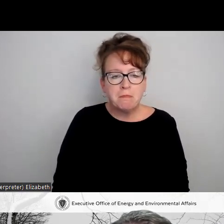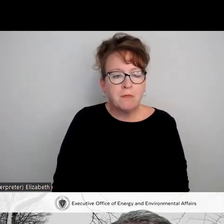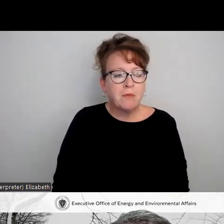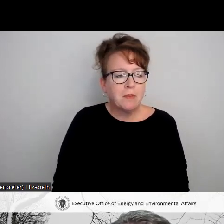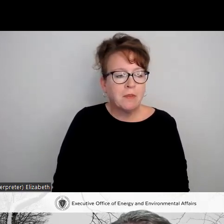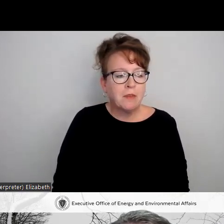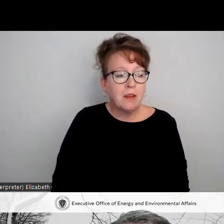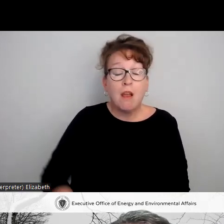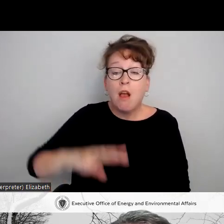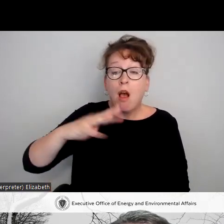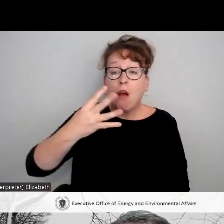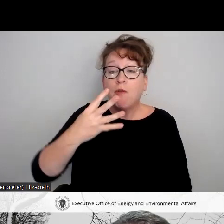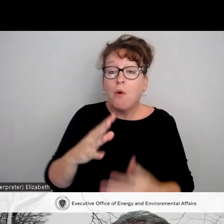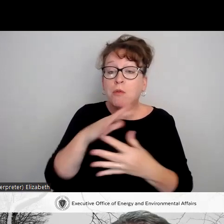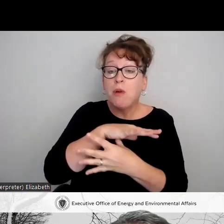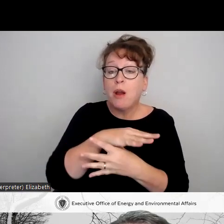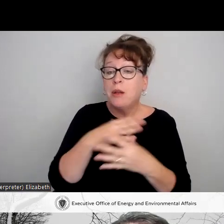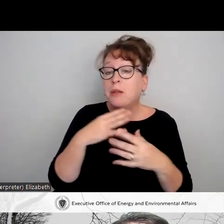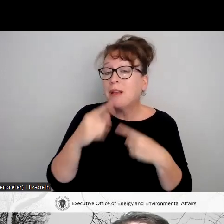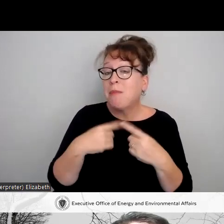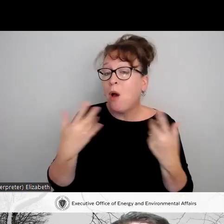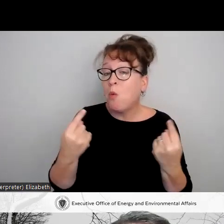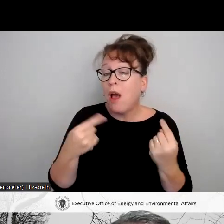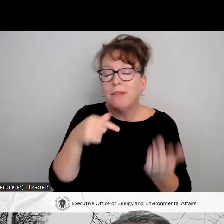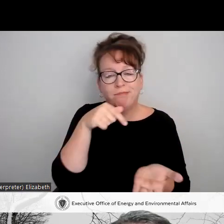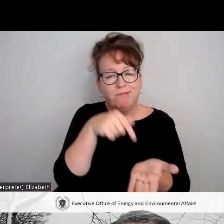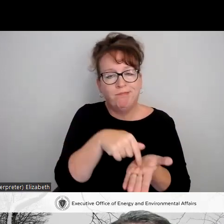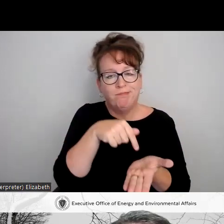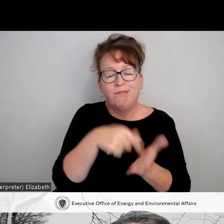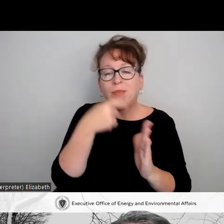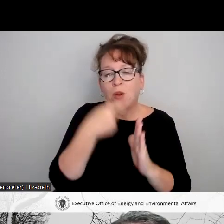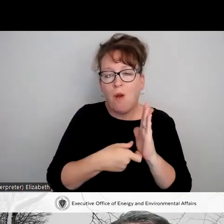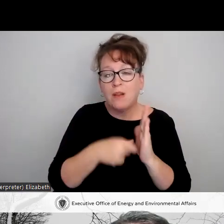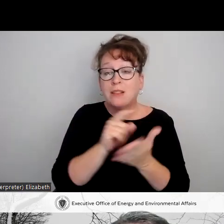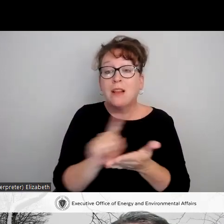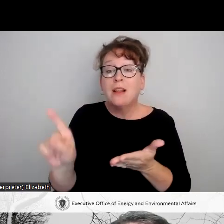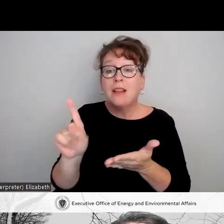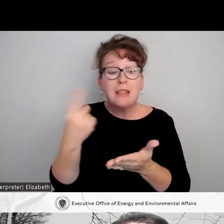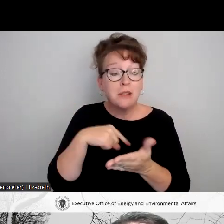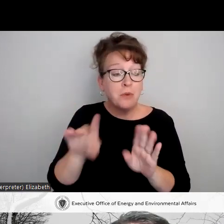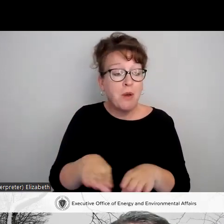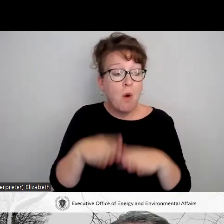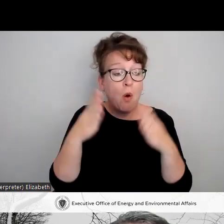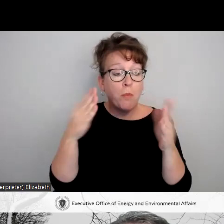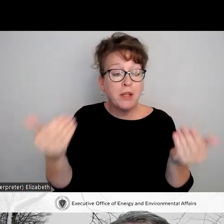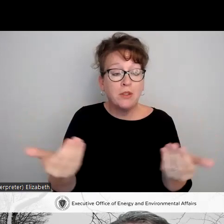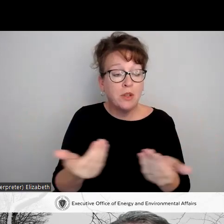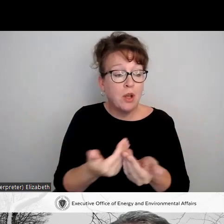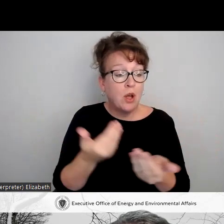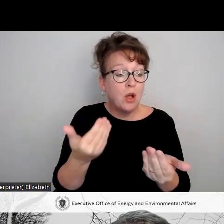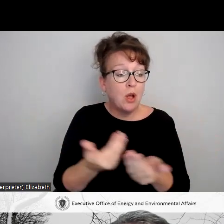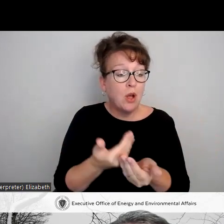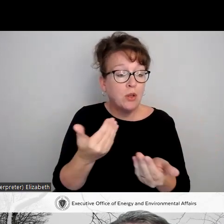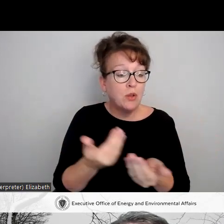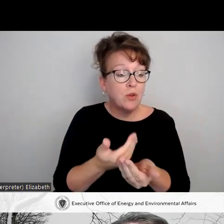Our fourth priority is about affordability. So last week, we opened a new proceeding specific to energy